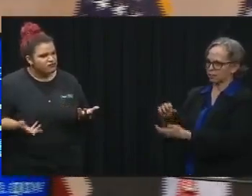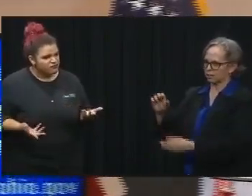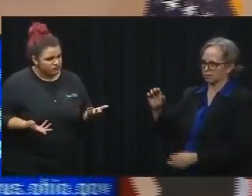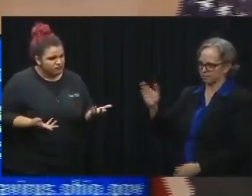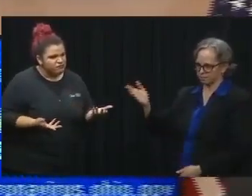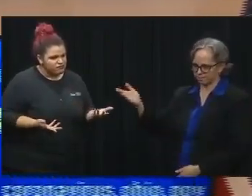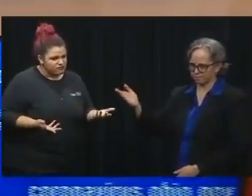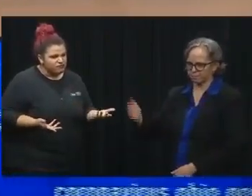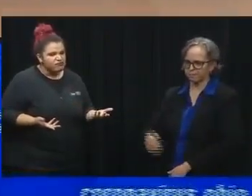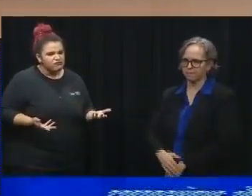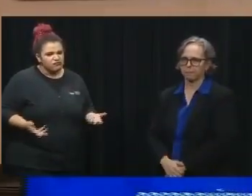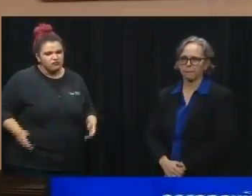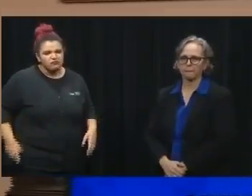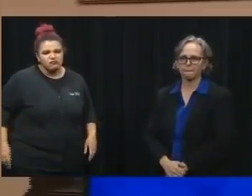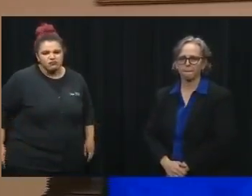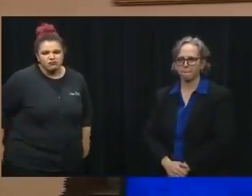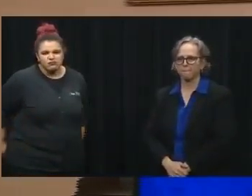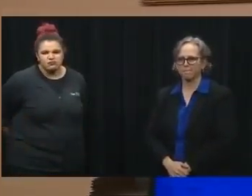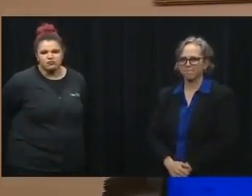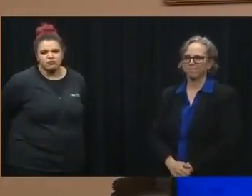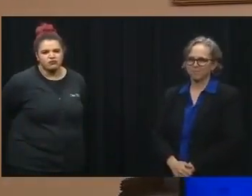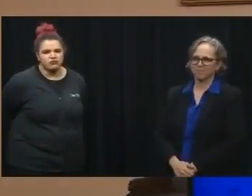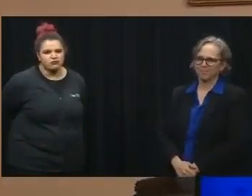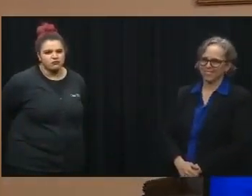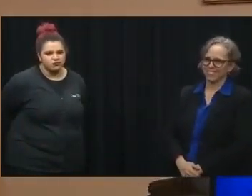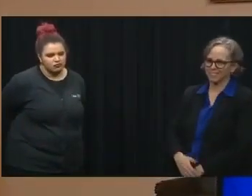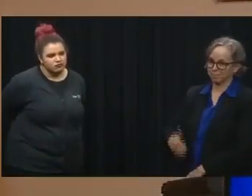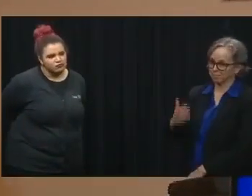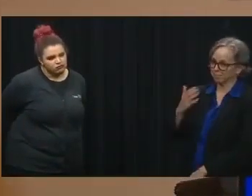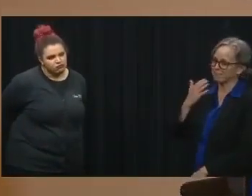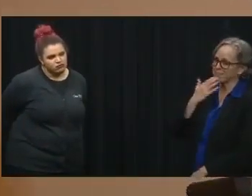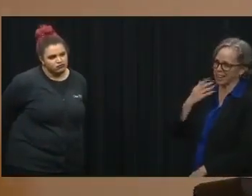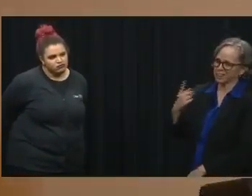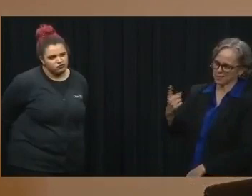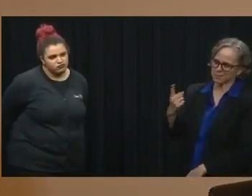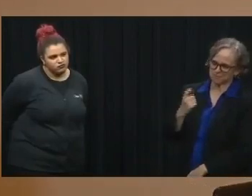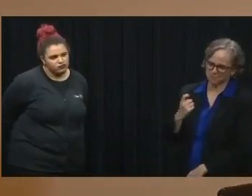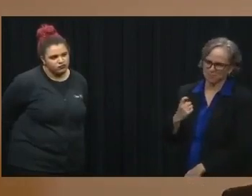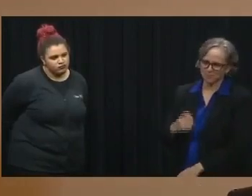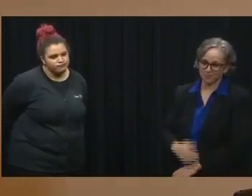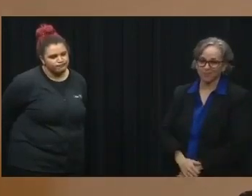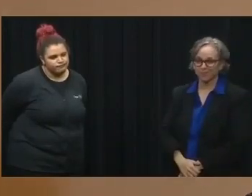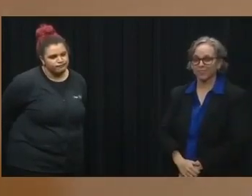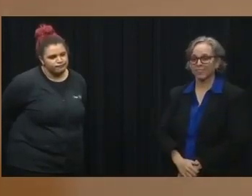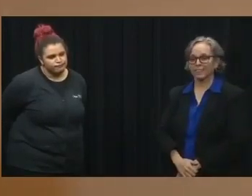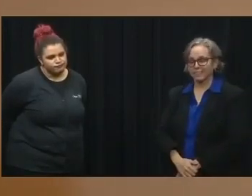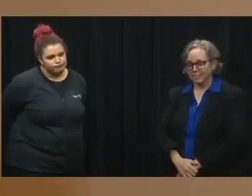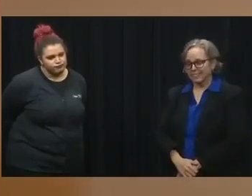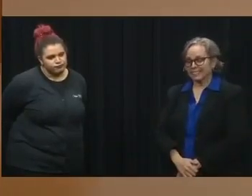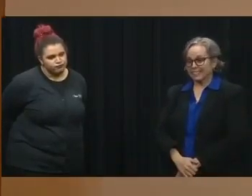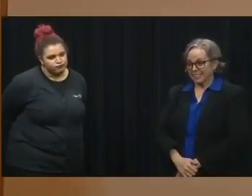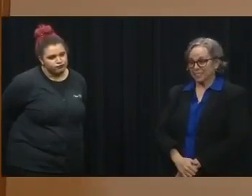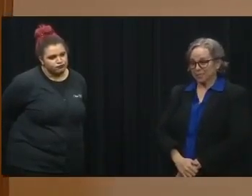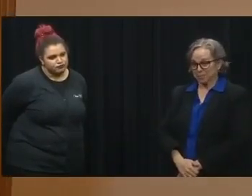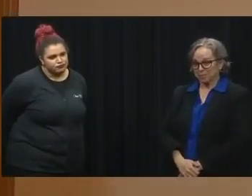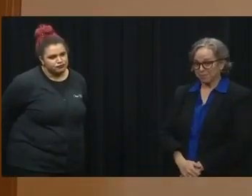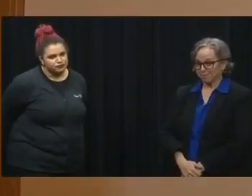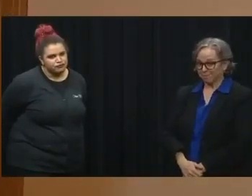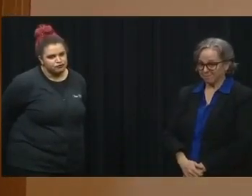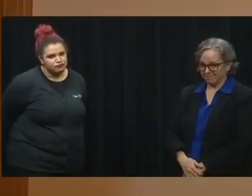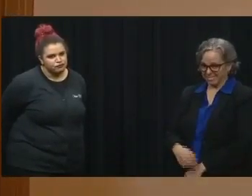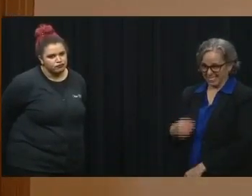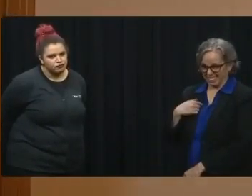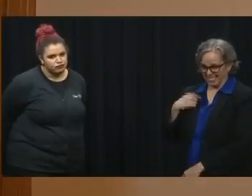So thank you for the question. I think, we're really using the full force of mitigation